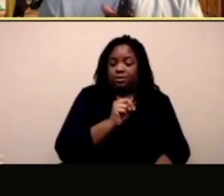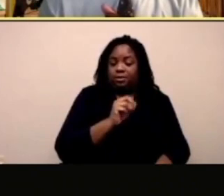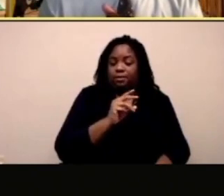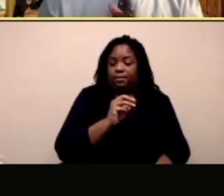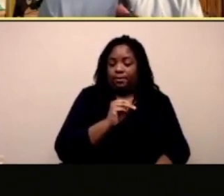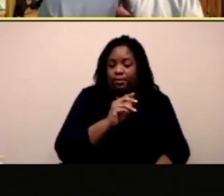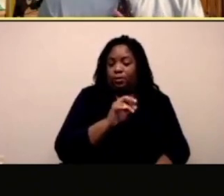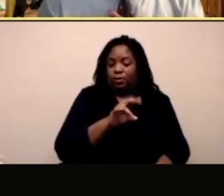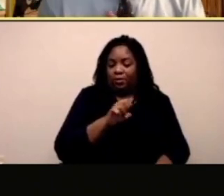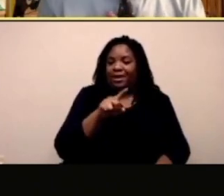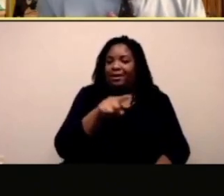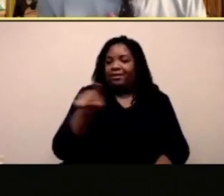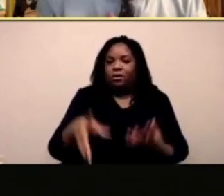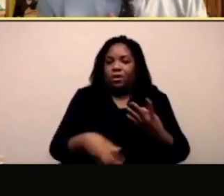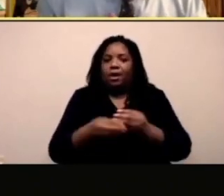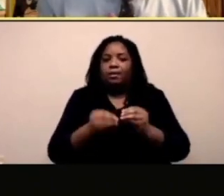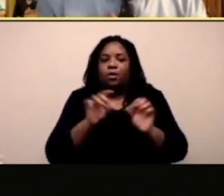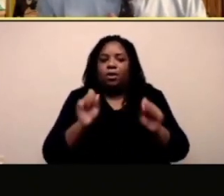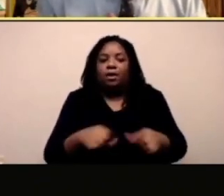is coding?